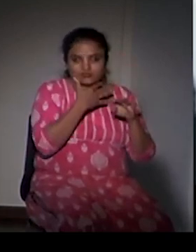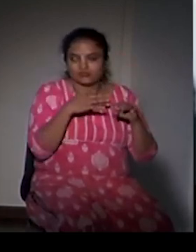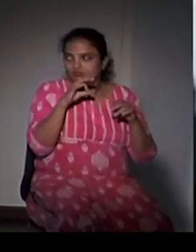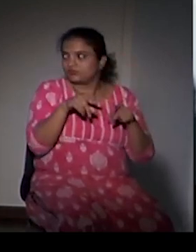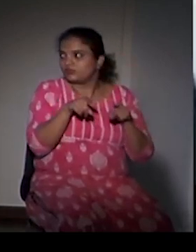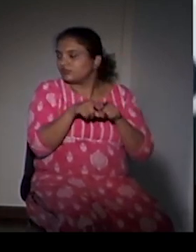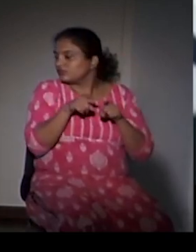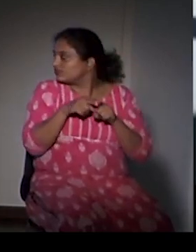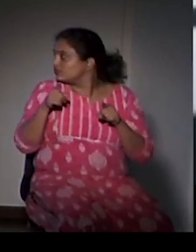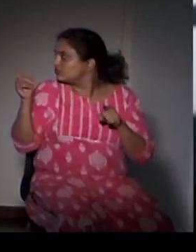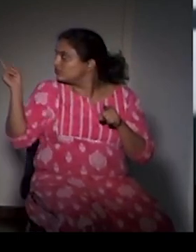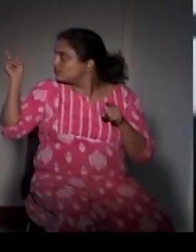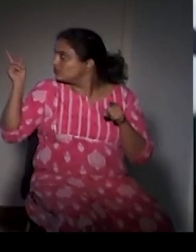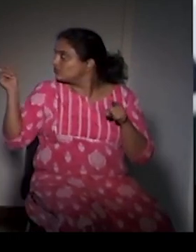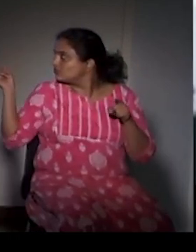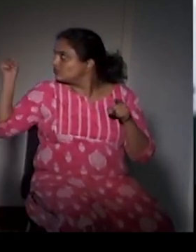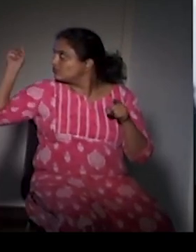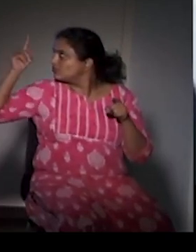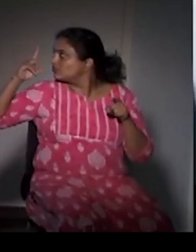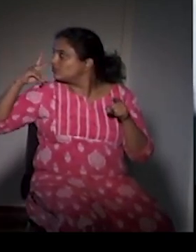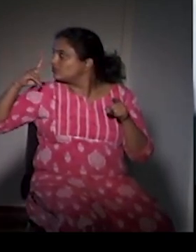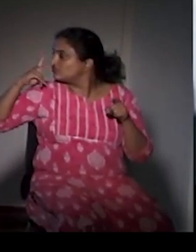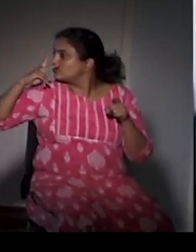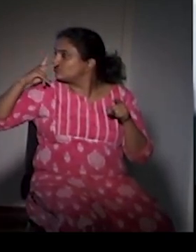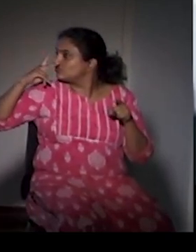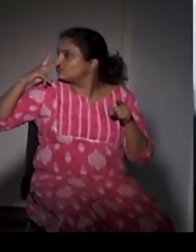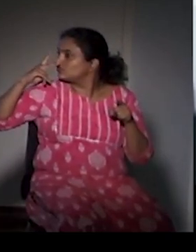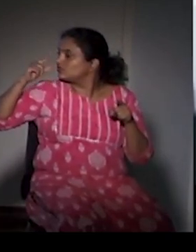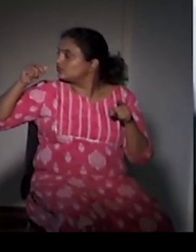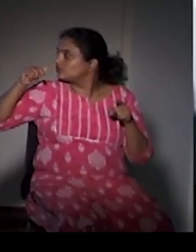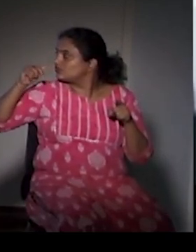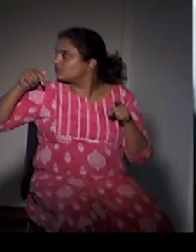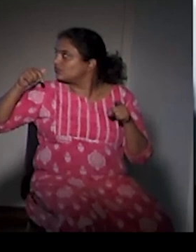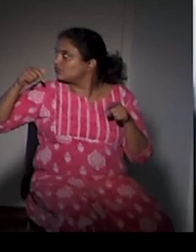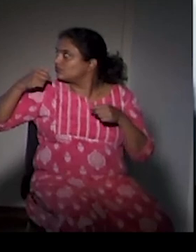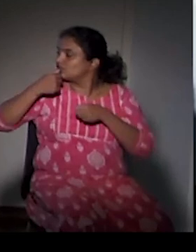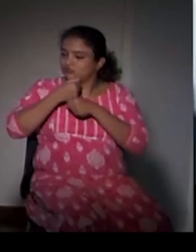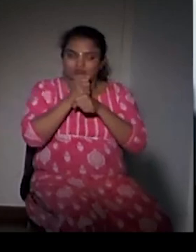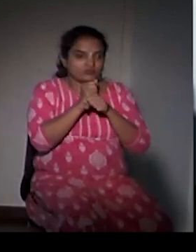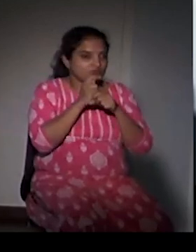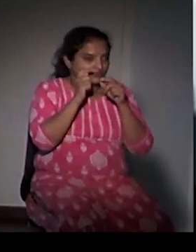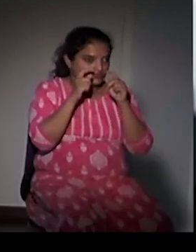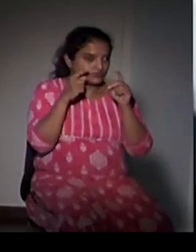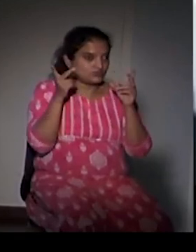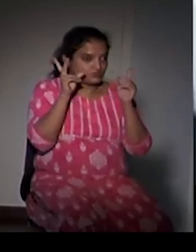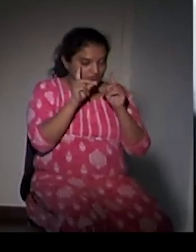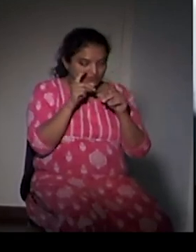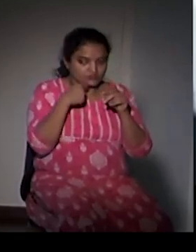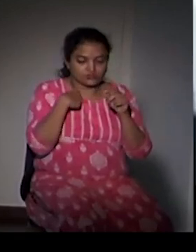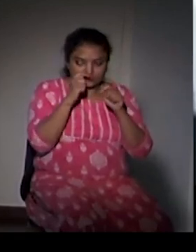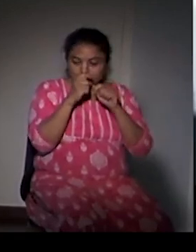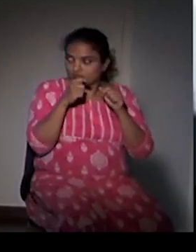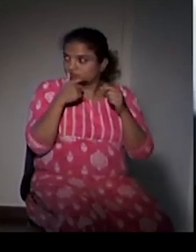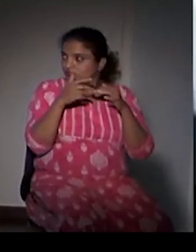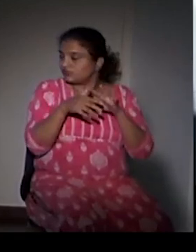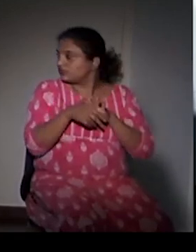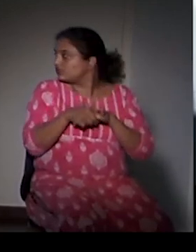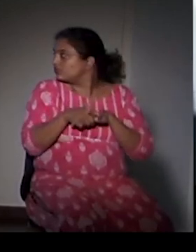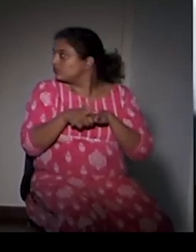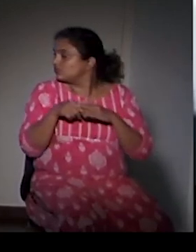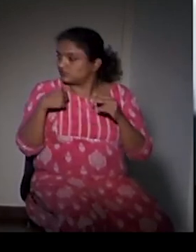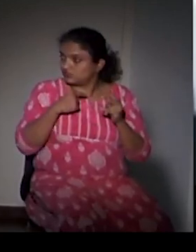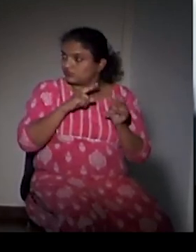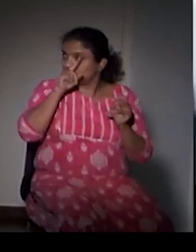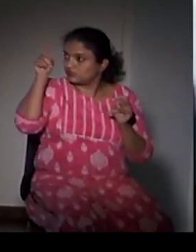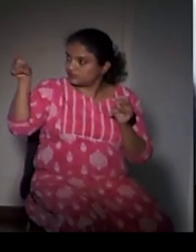down looking, as you can see, and people living in it. So it needed a little bit of attention. But when we